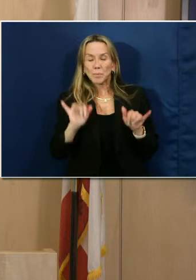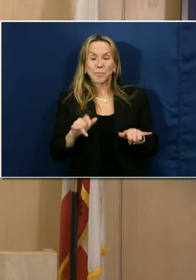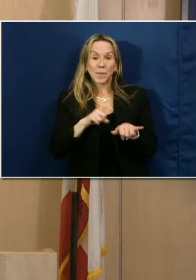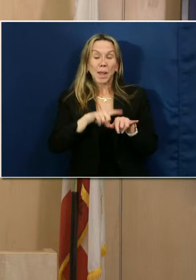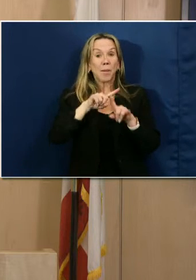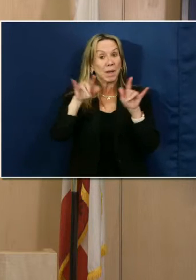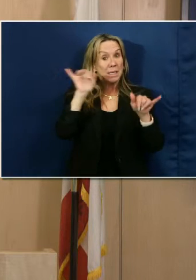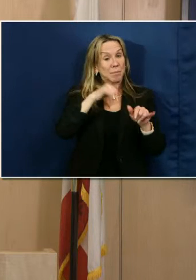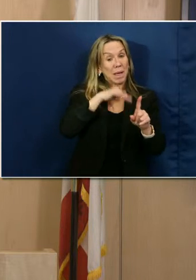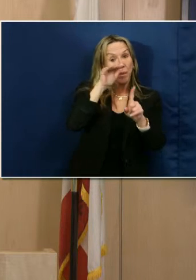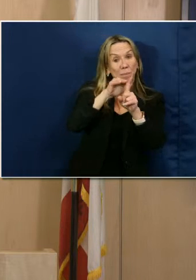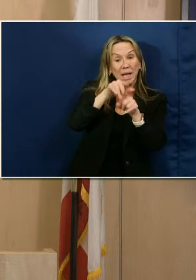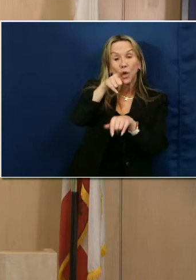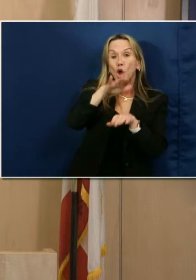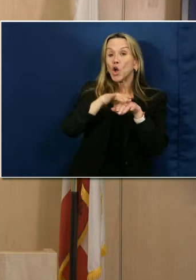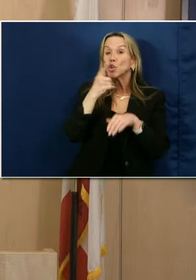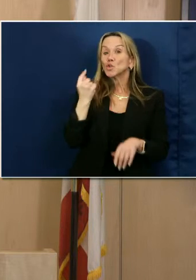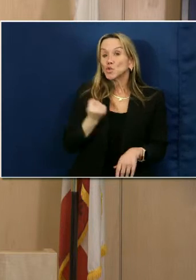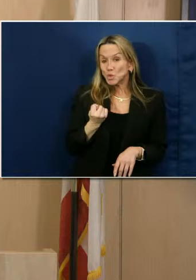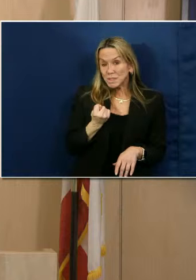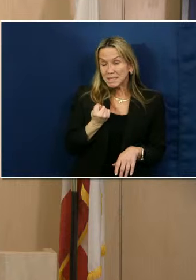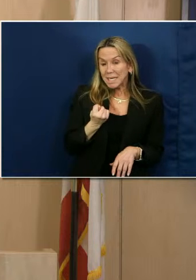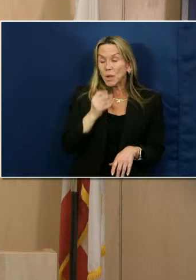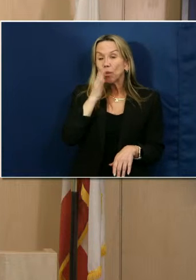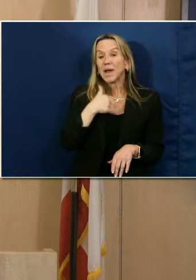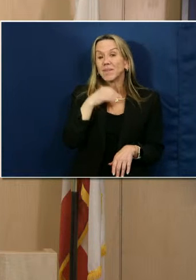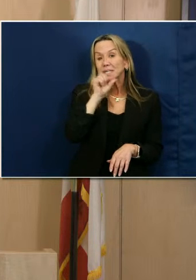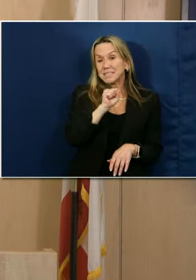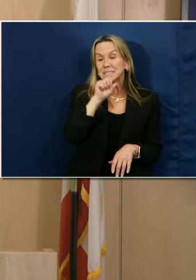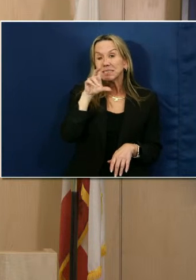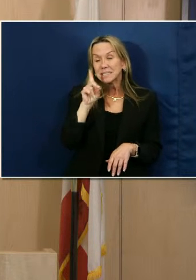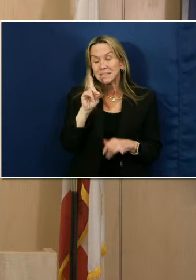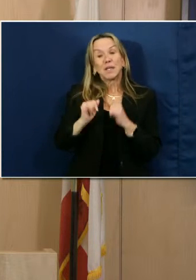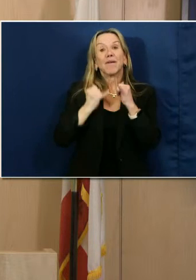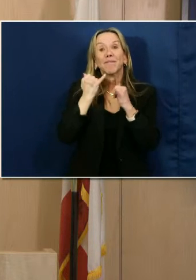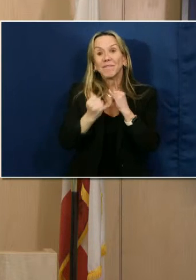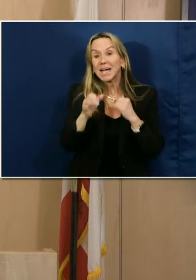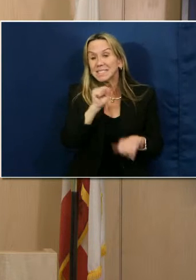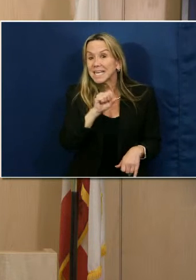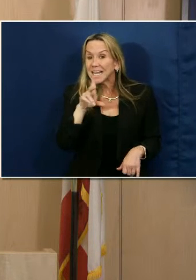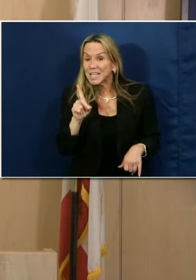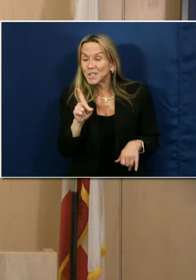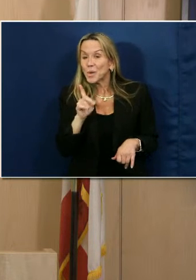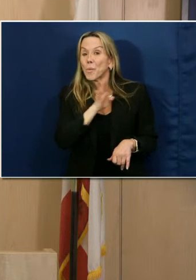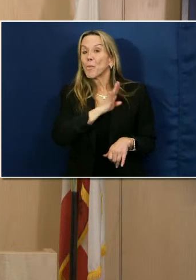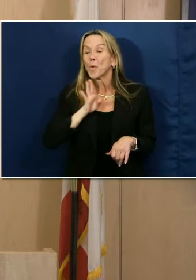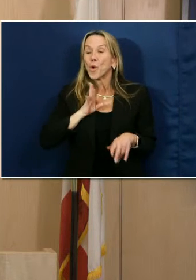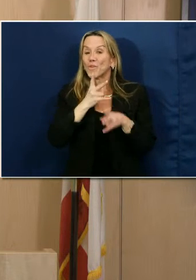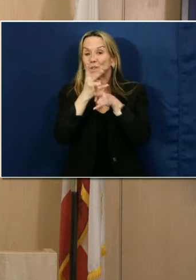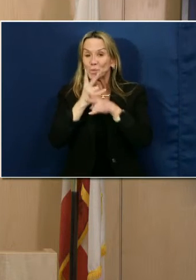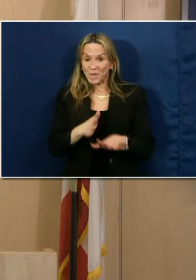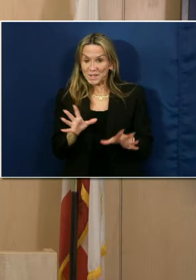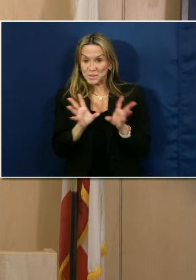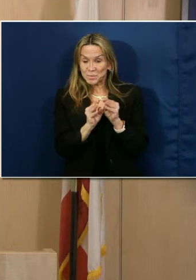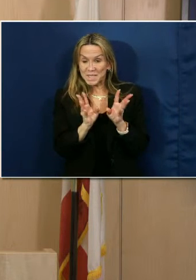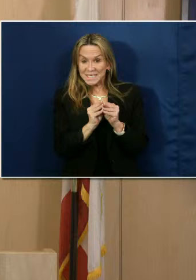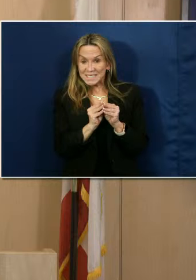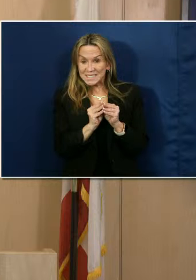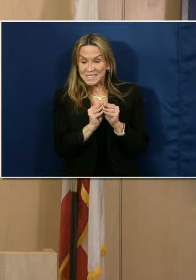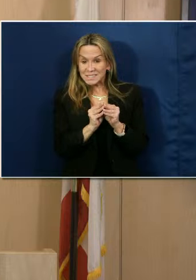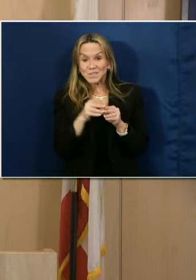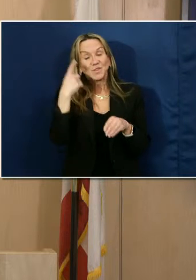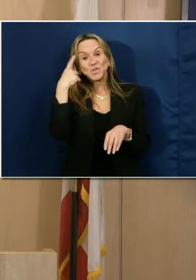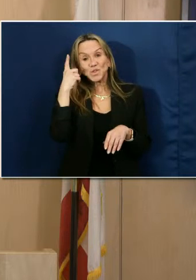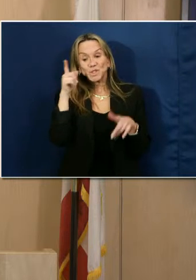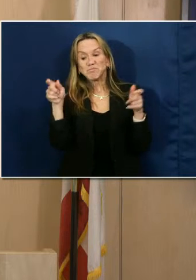remind everyone that on Tuesday, we'll have our final San Diego County Board of Supervisors meeting to deal